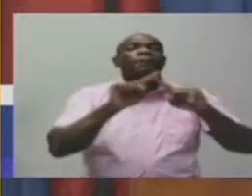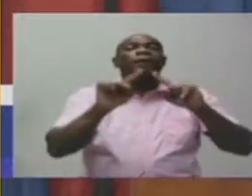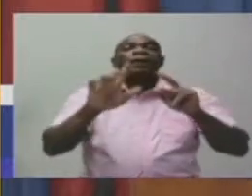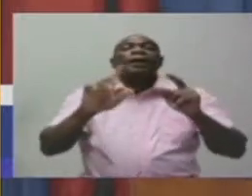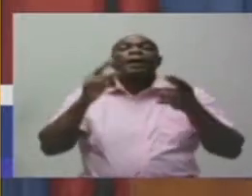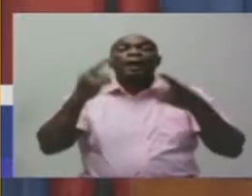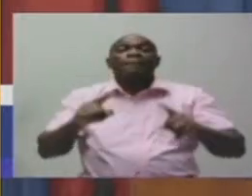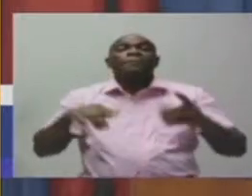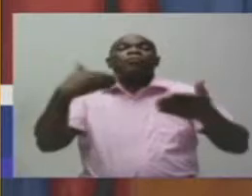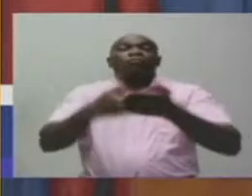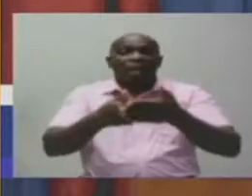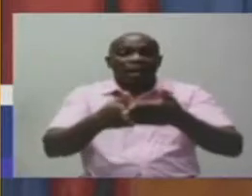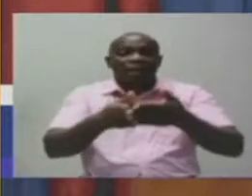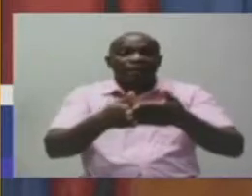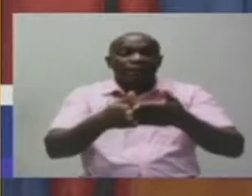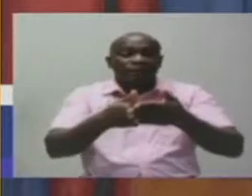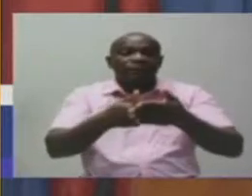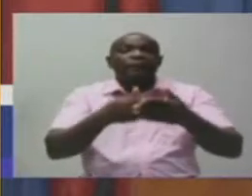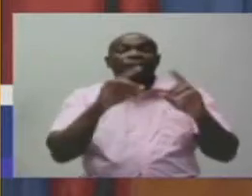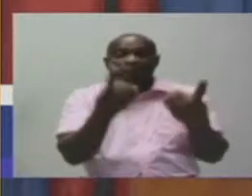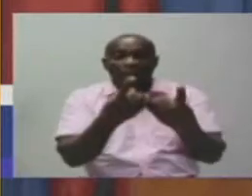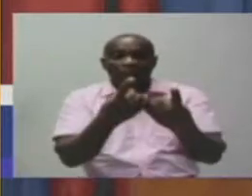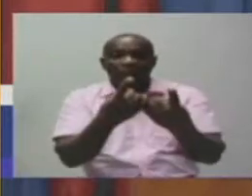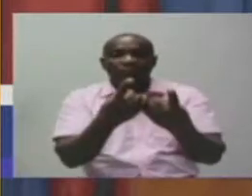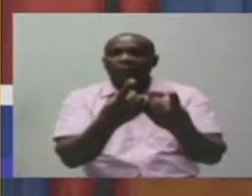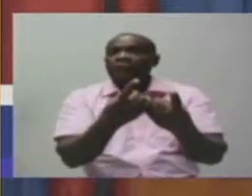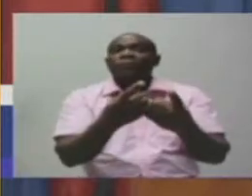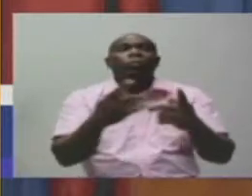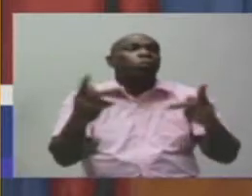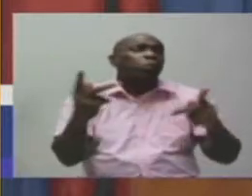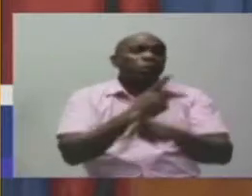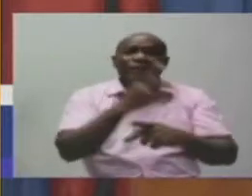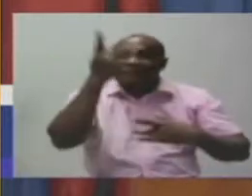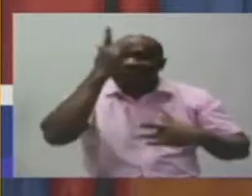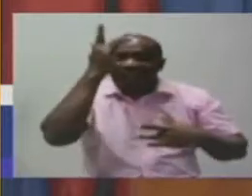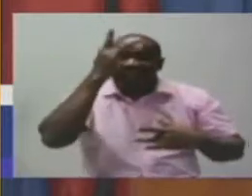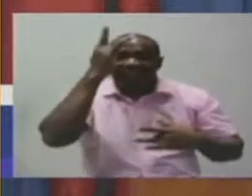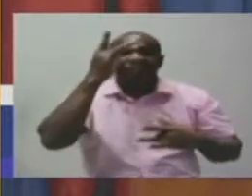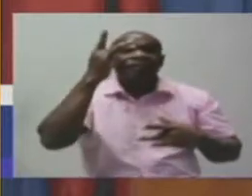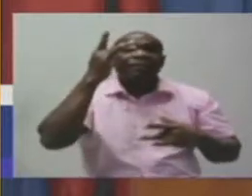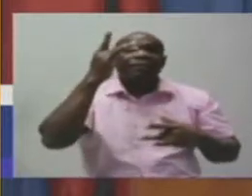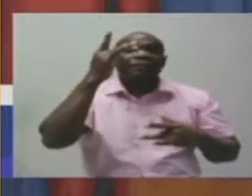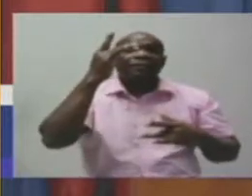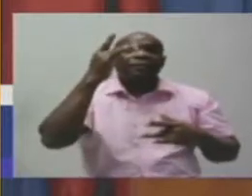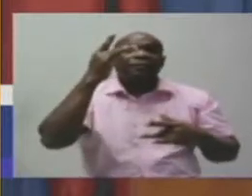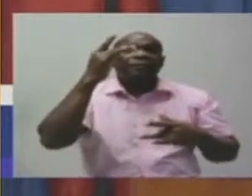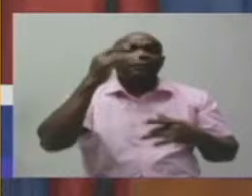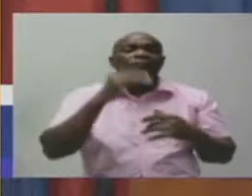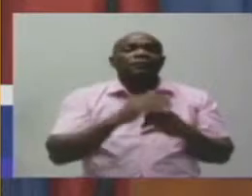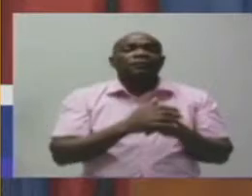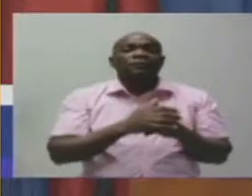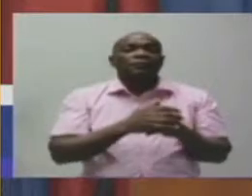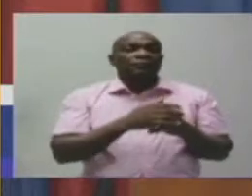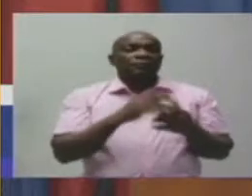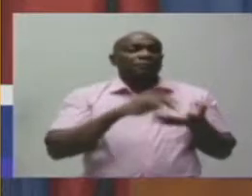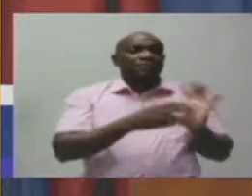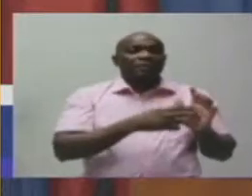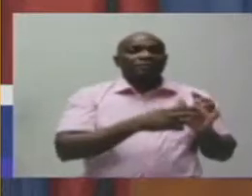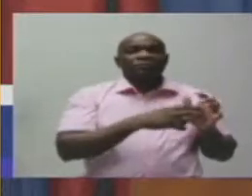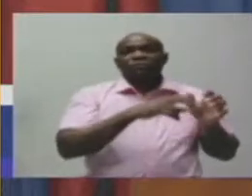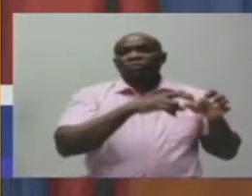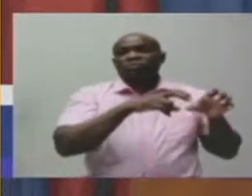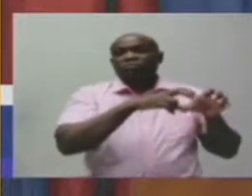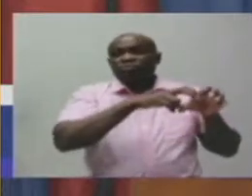or severe medical condition, and in many cases, some of them, they decline transfer, and then 2 days later, they arrive into